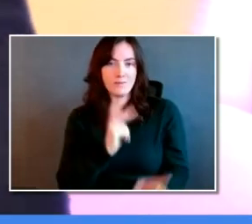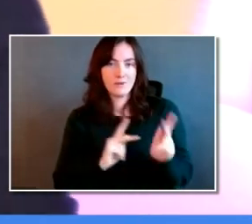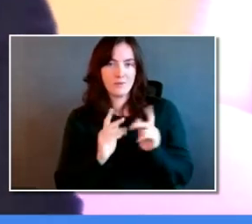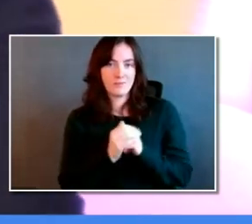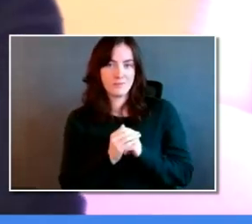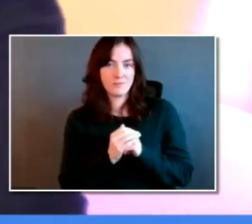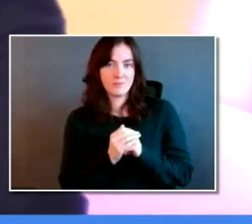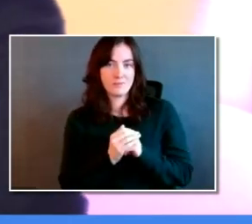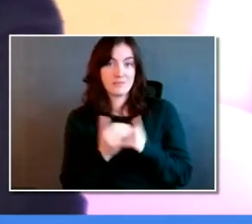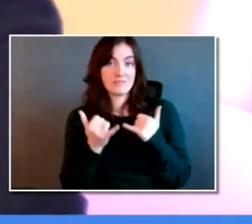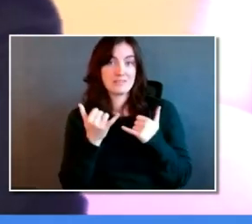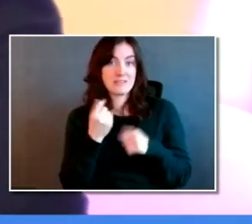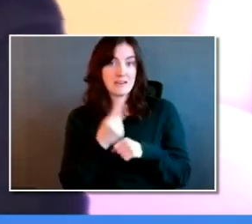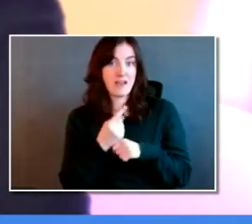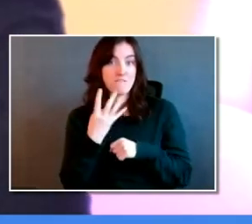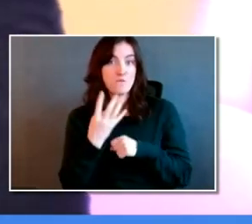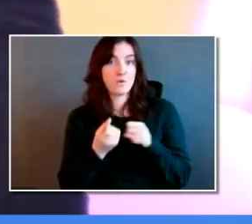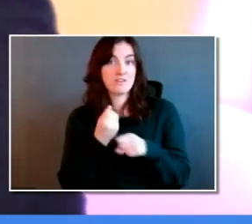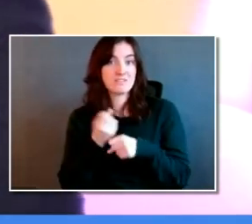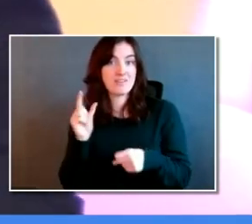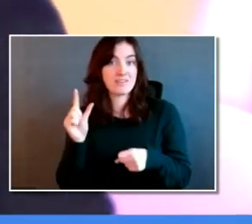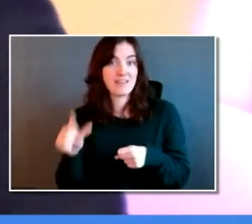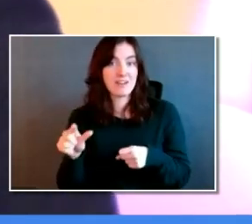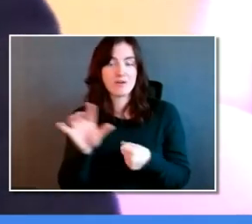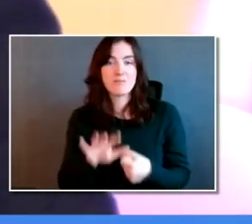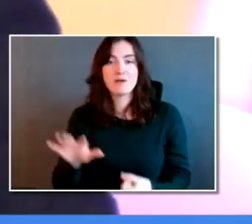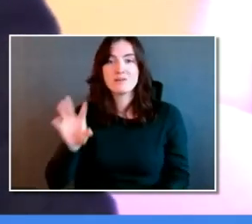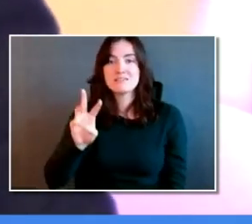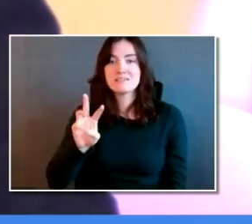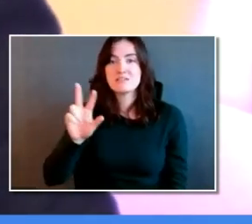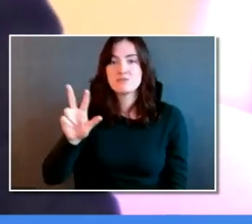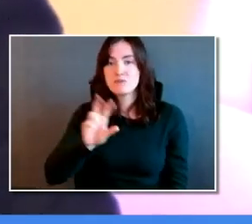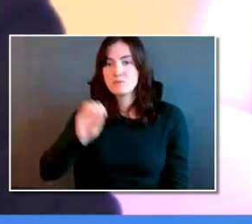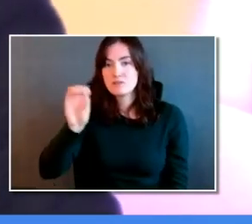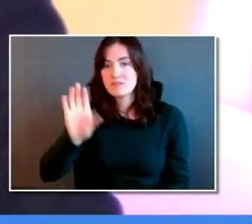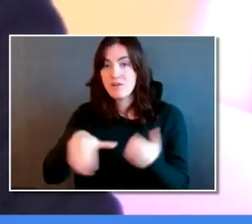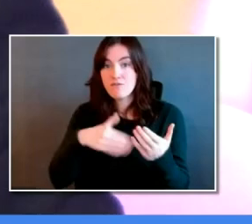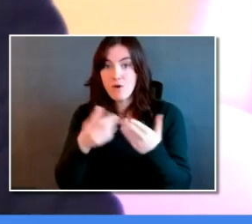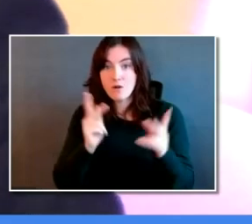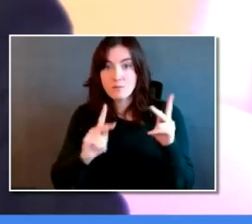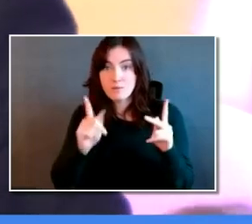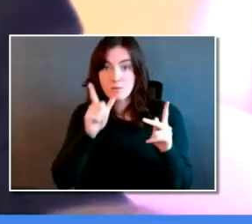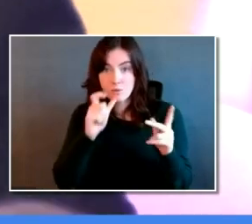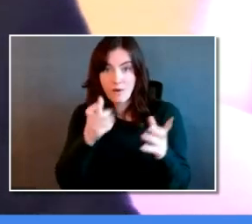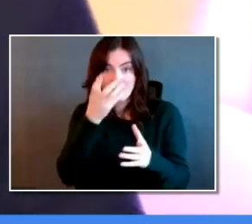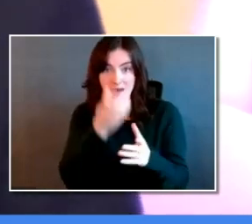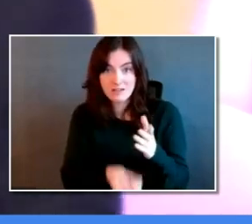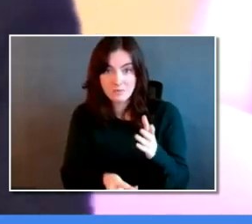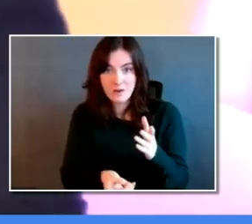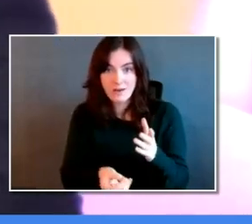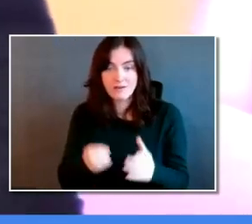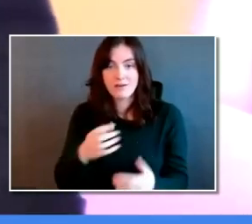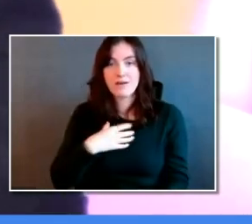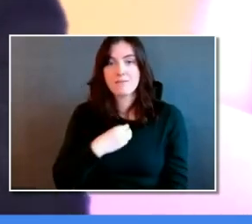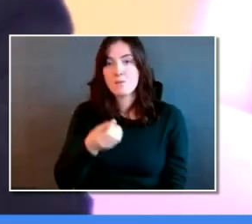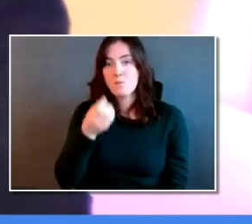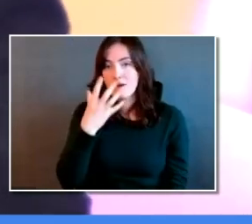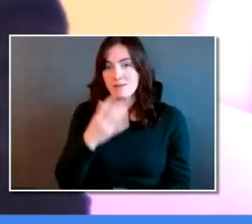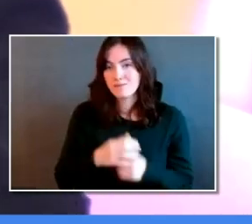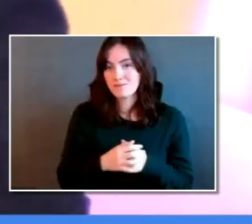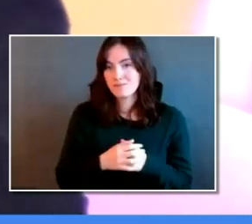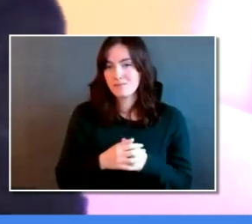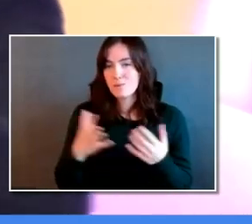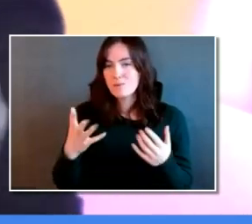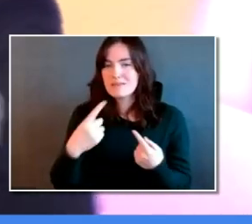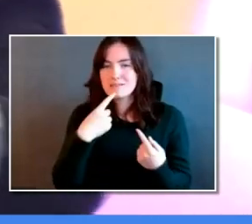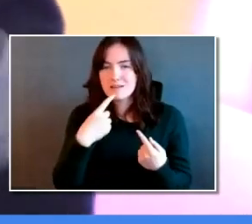years in, about 63% of all those who have died have been white. What does that tell you? It tells you